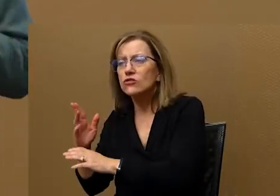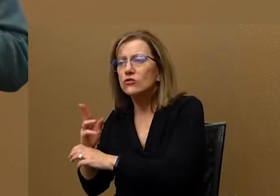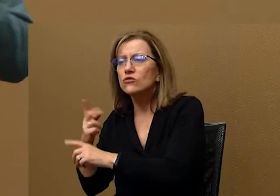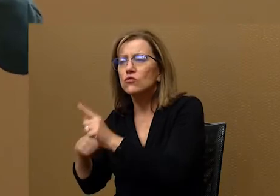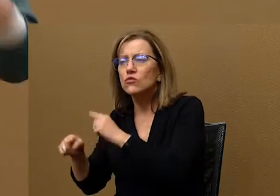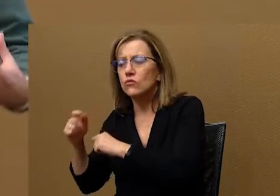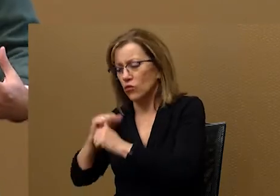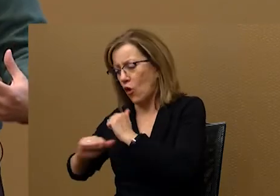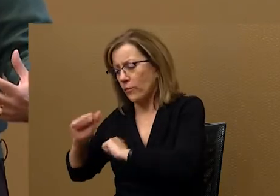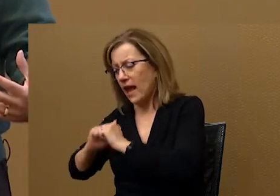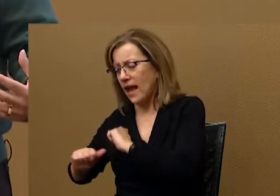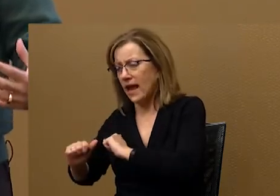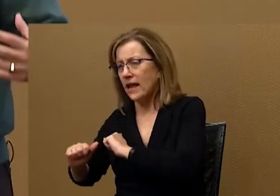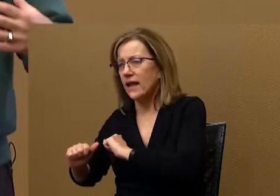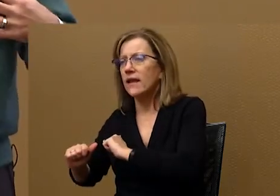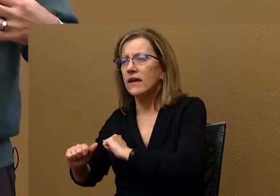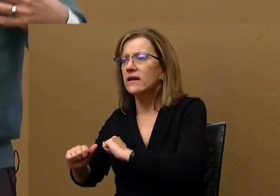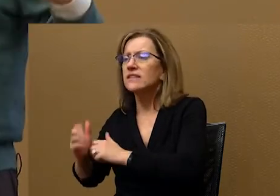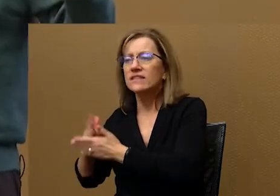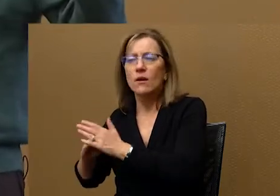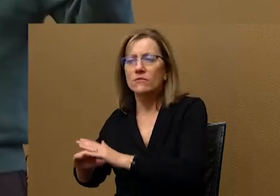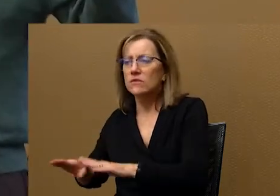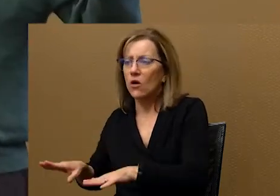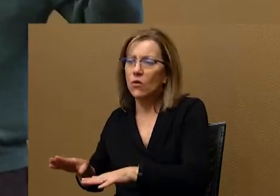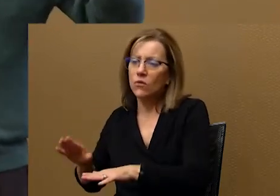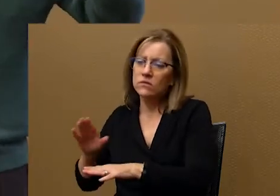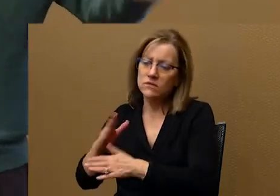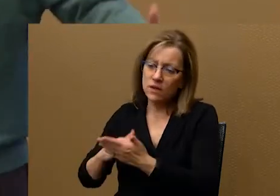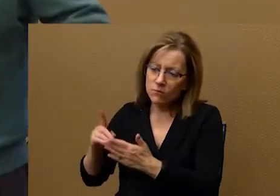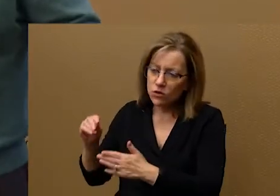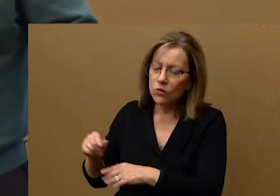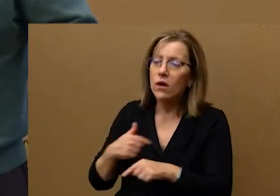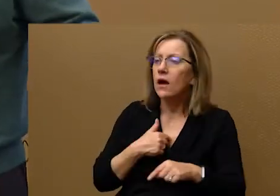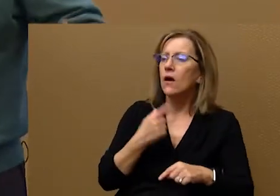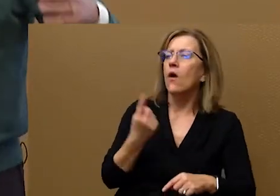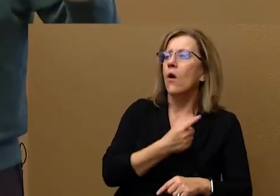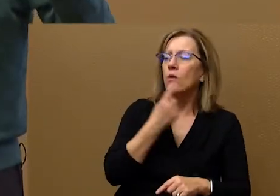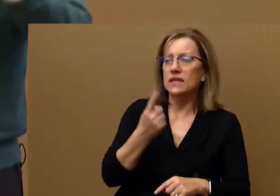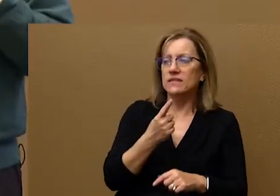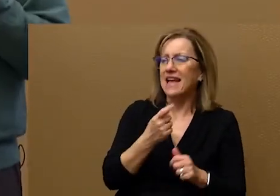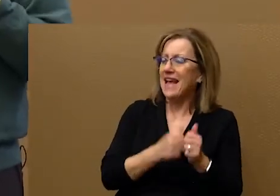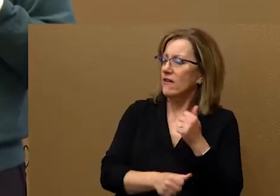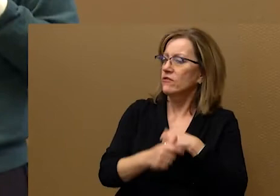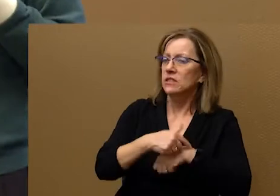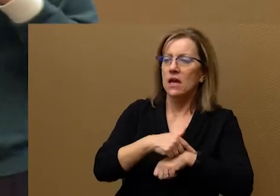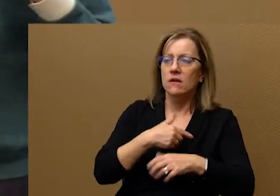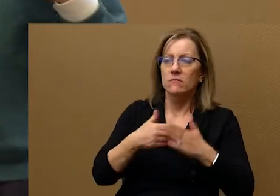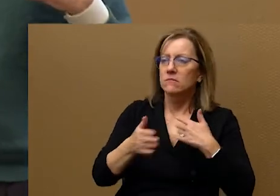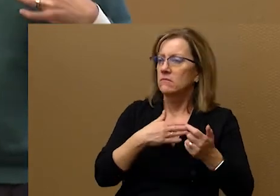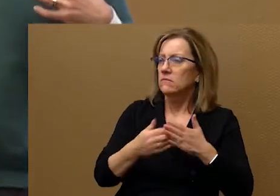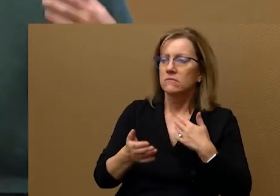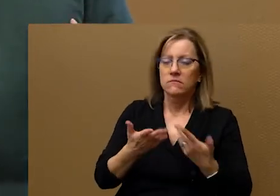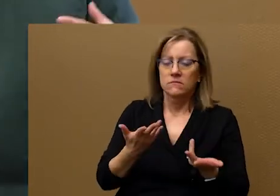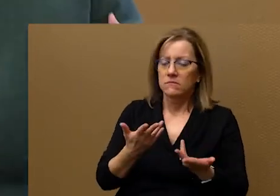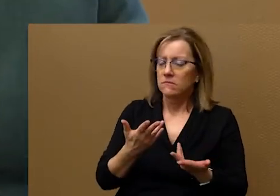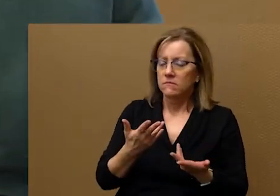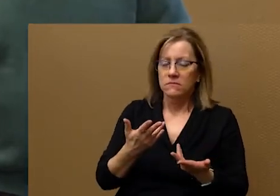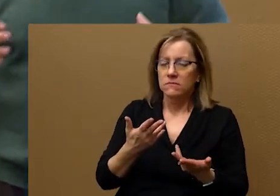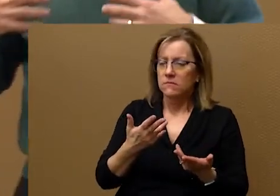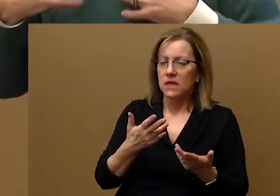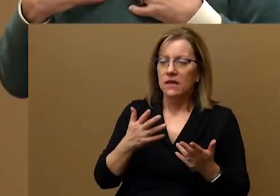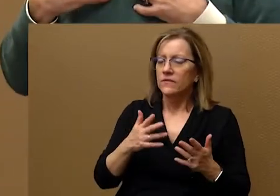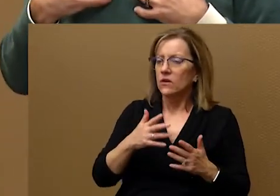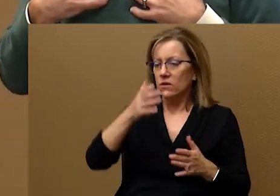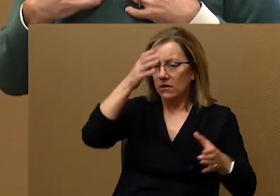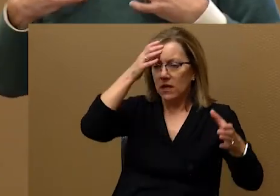with everyone all the time. I use role play with people with doctoral degrees. It's in my blood. Because of working with deaf